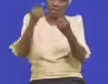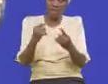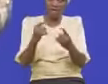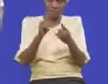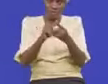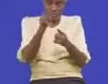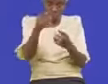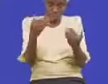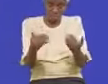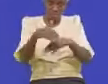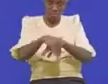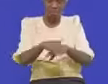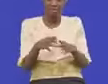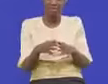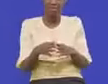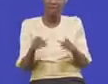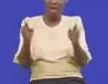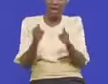neva gbo fye yare